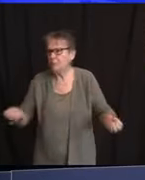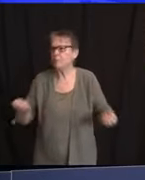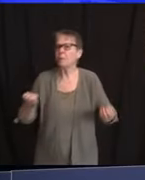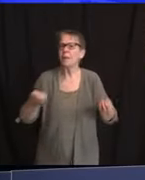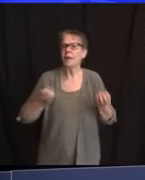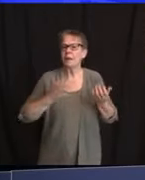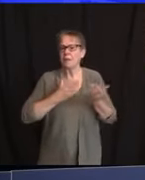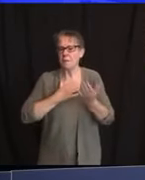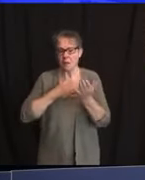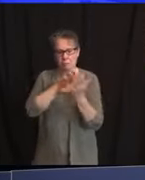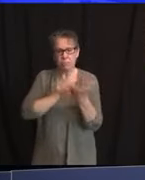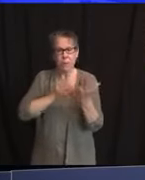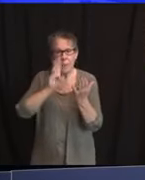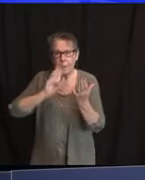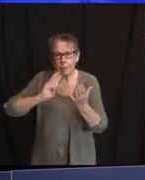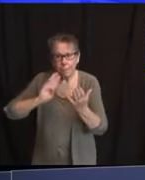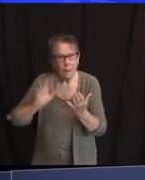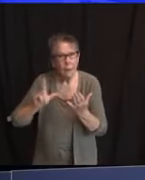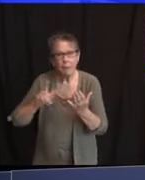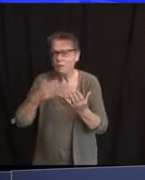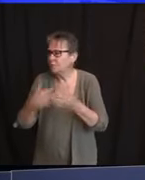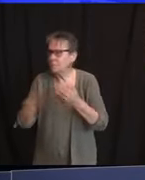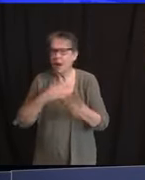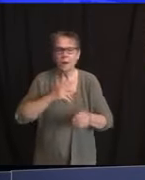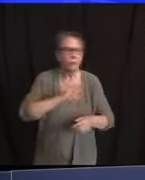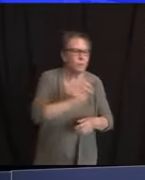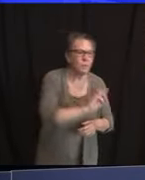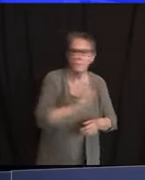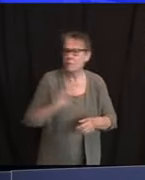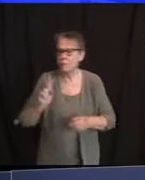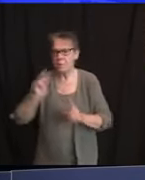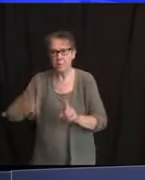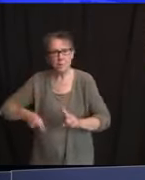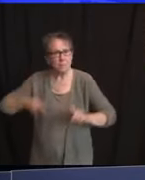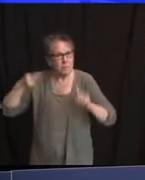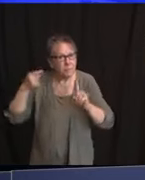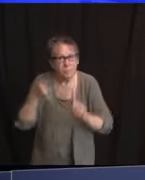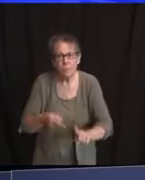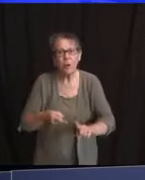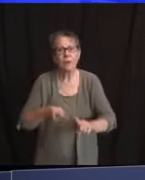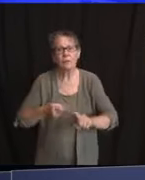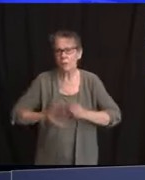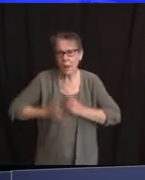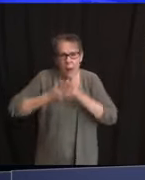that bipartisan approach, which we will see in the Senate and which we will see in the